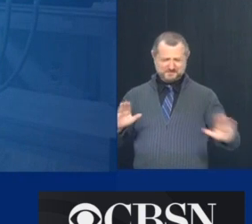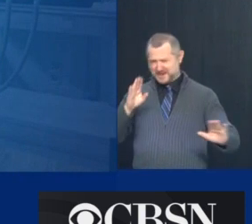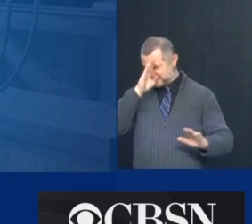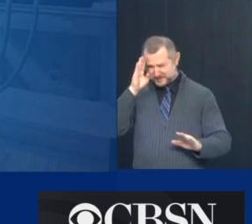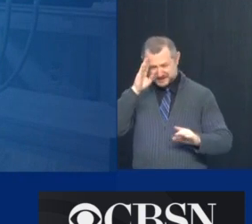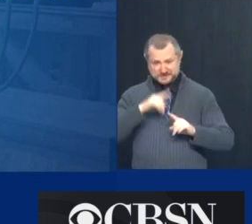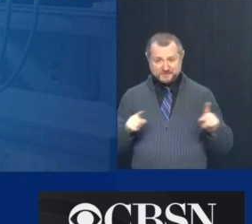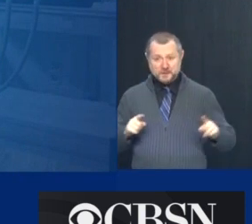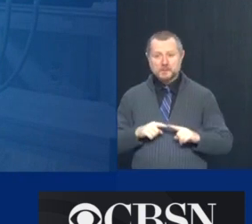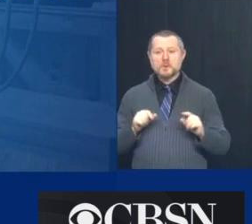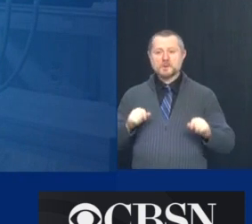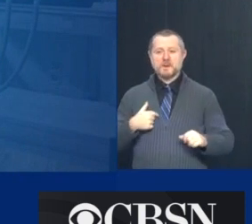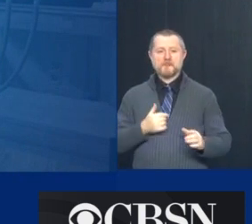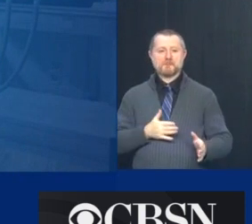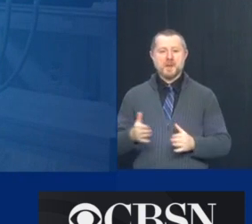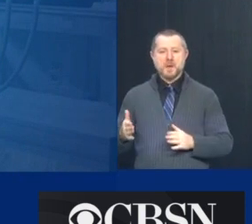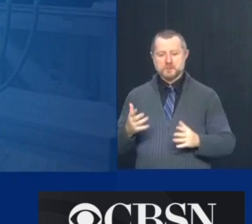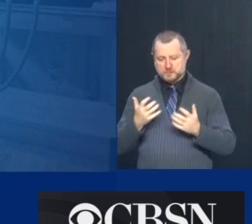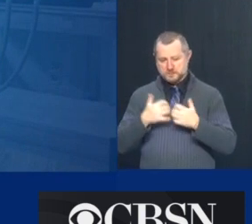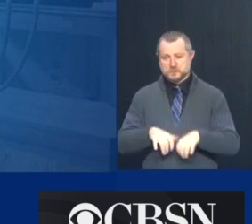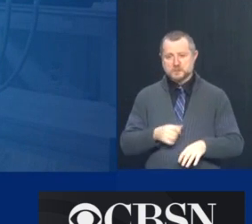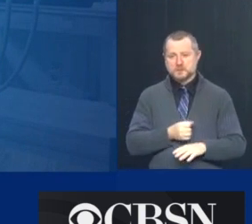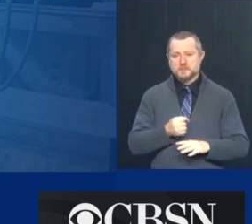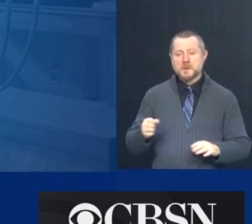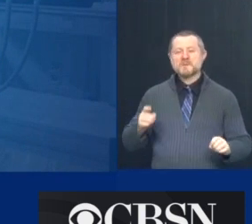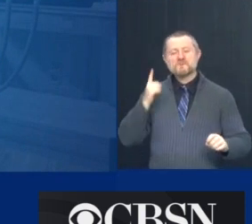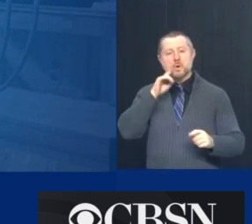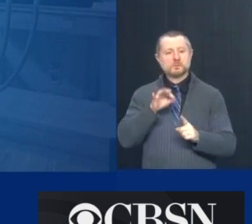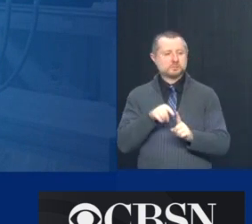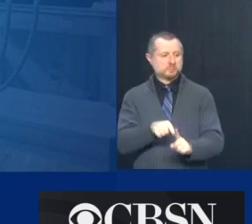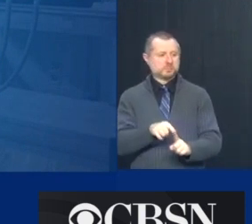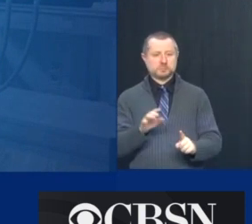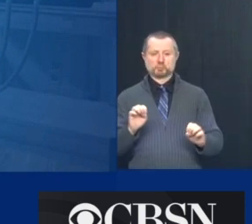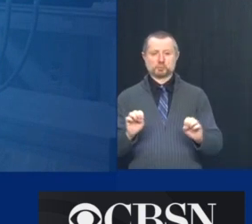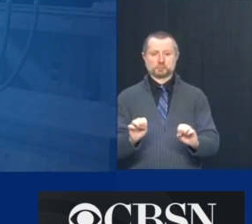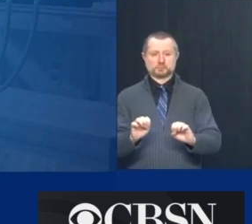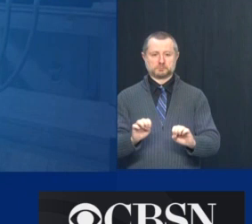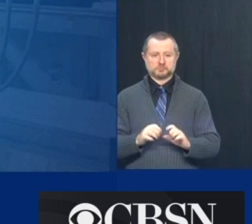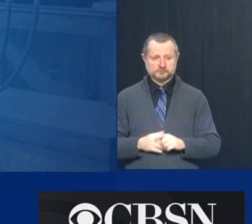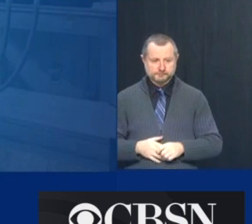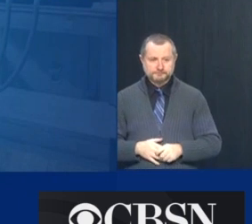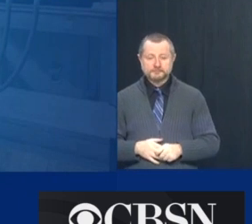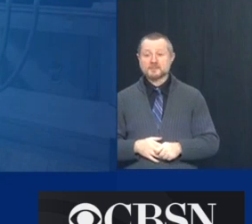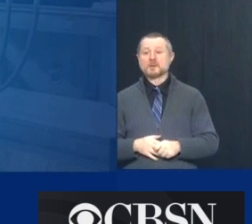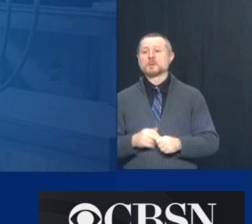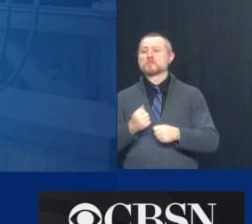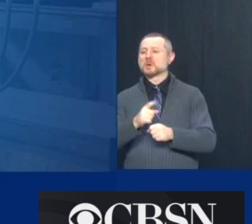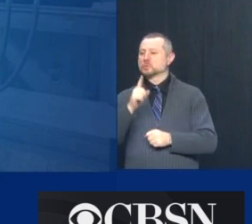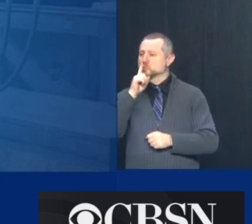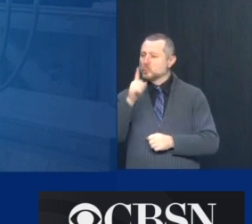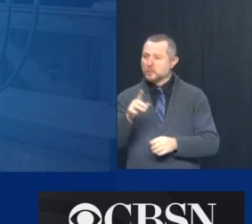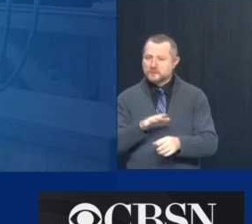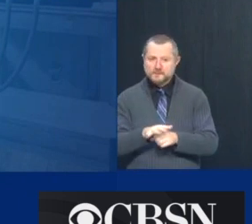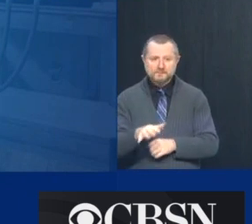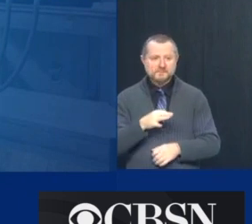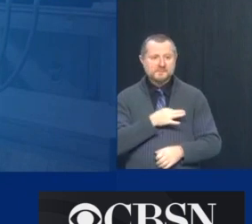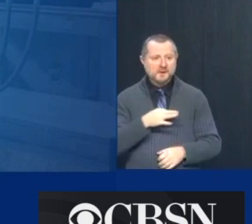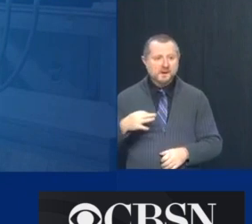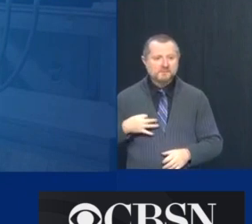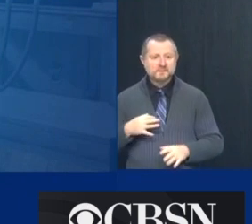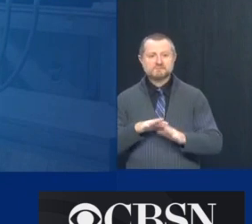of emergency. And prepare to staff the emergency field hospitals. Also confirm the